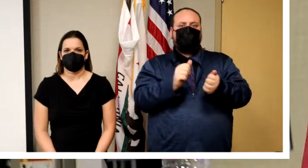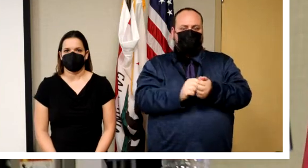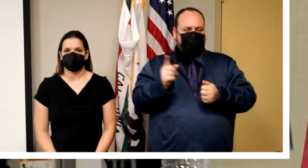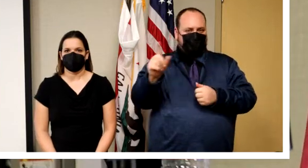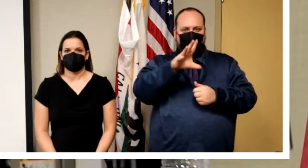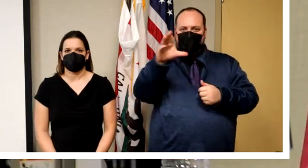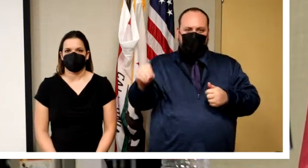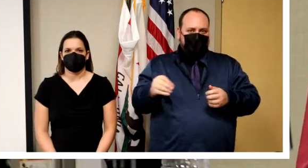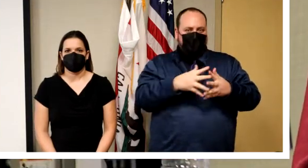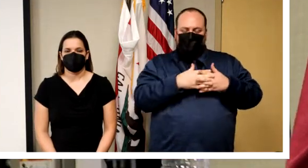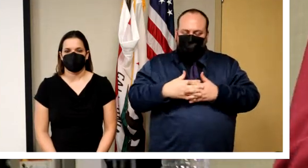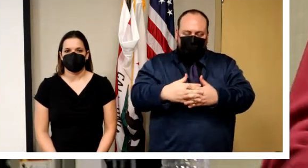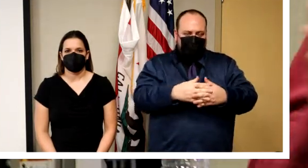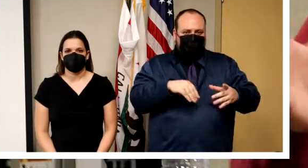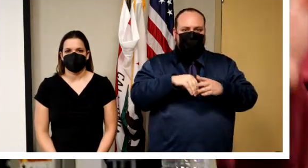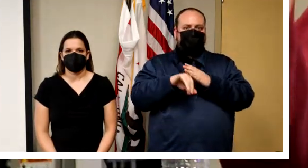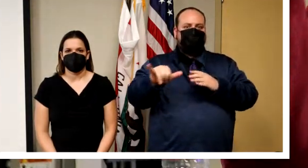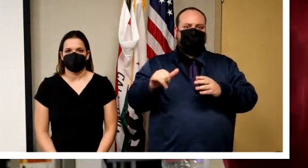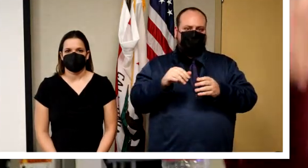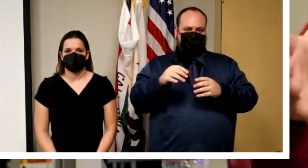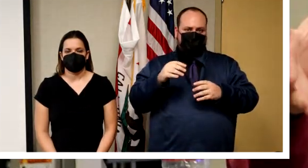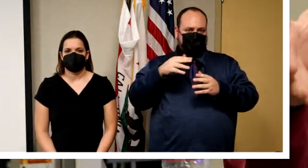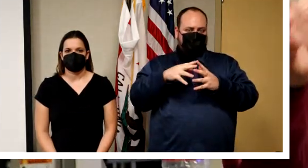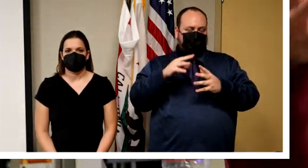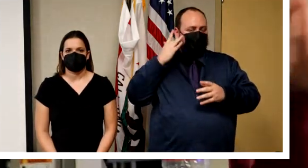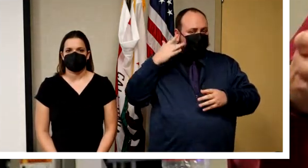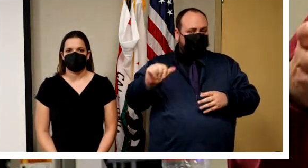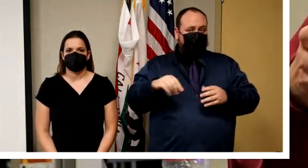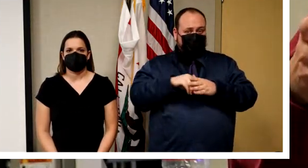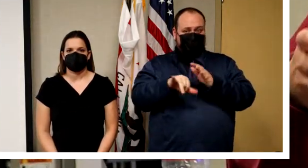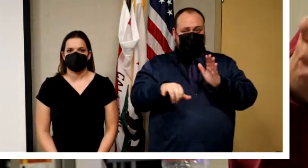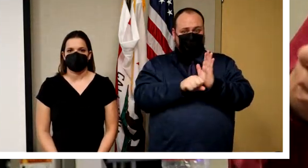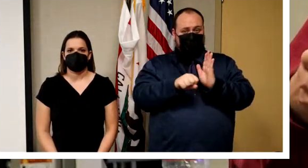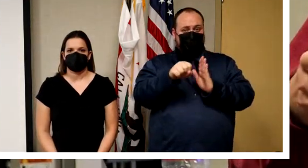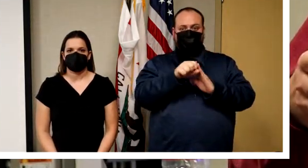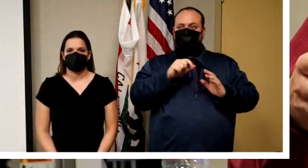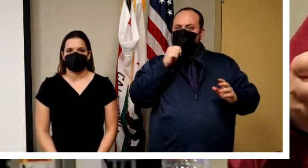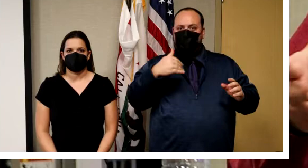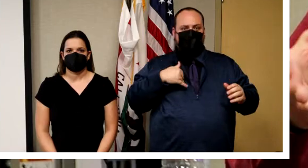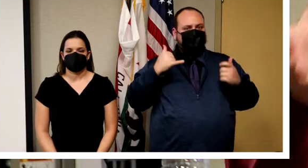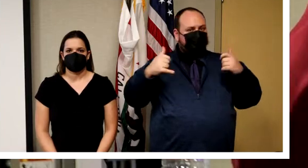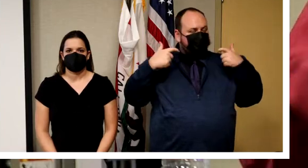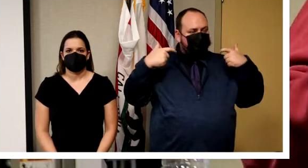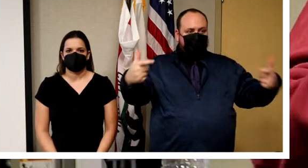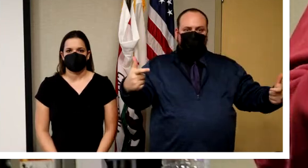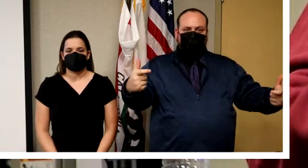kind of spreading out all over the state. We don't have large populations of African Americans in California